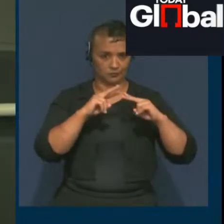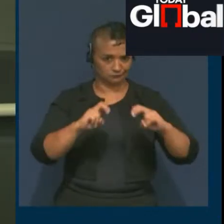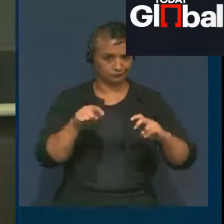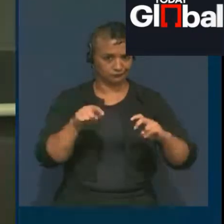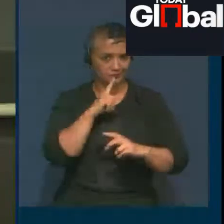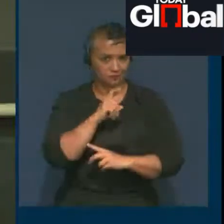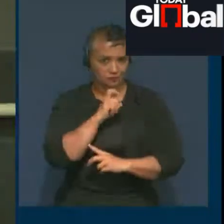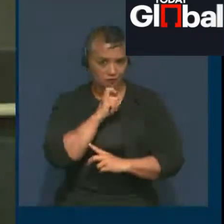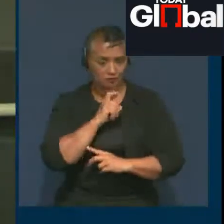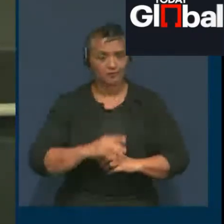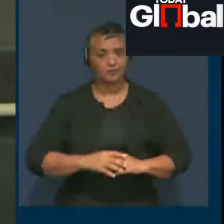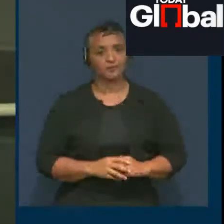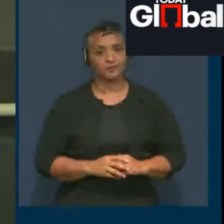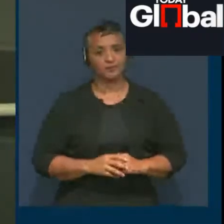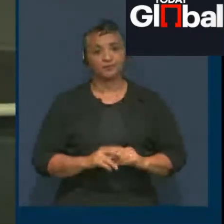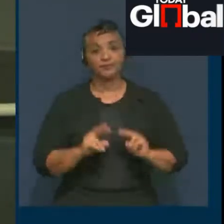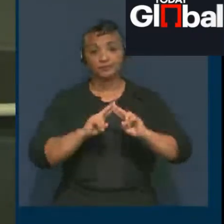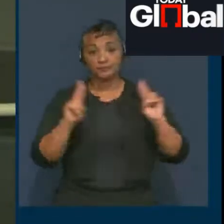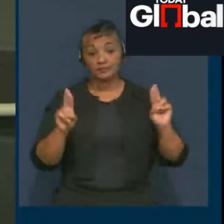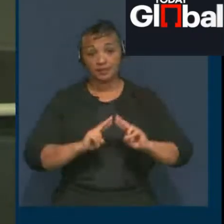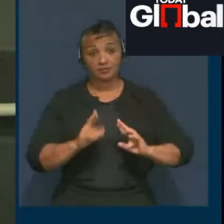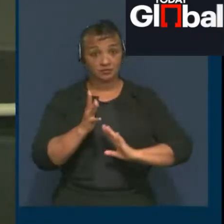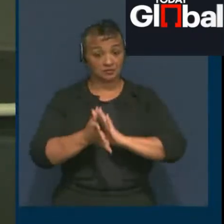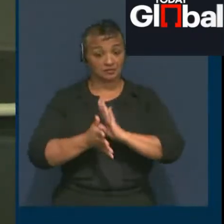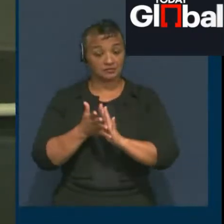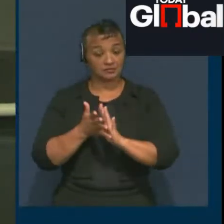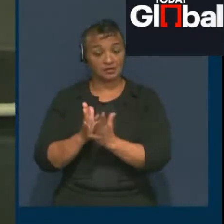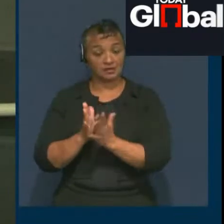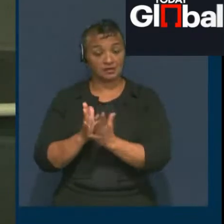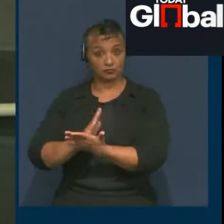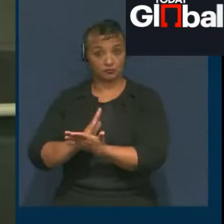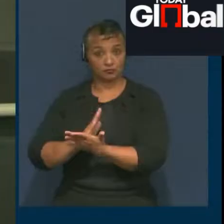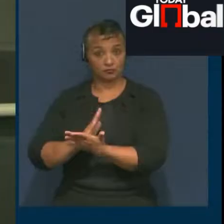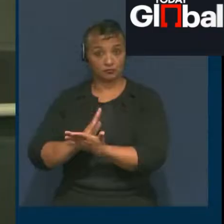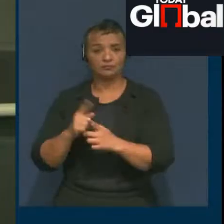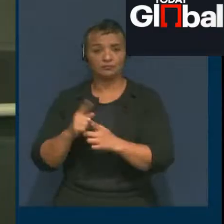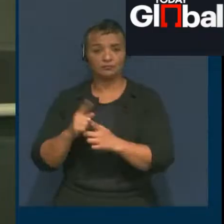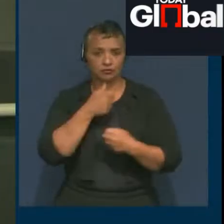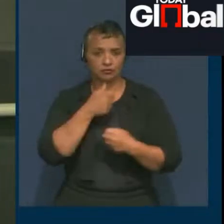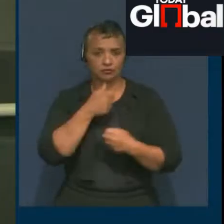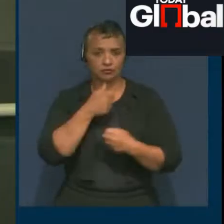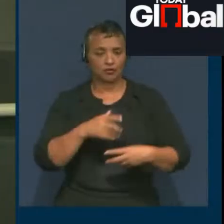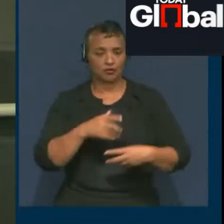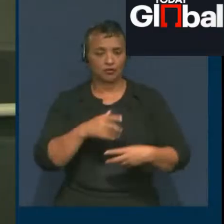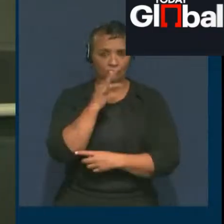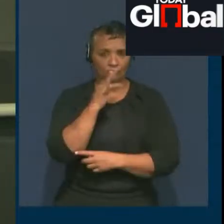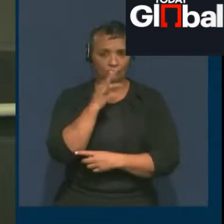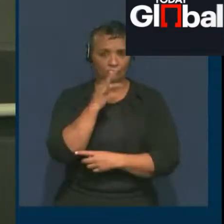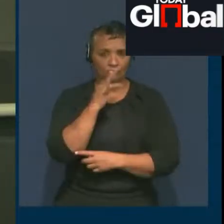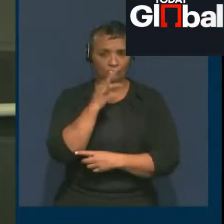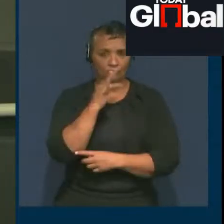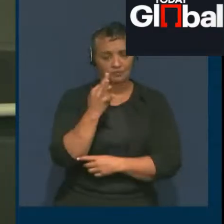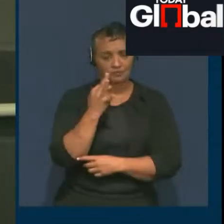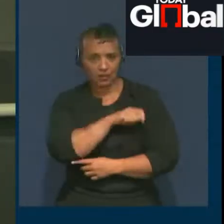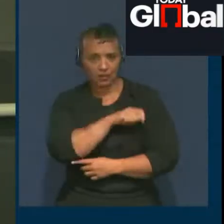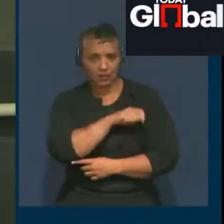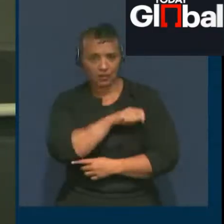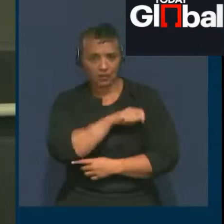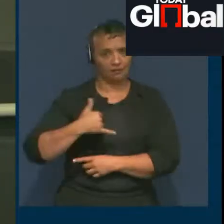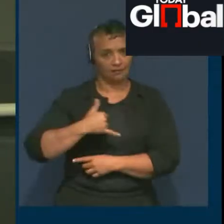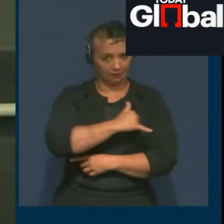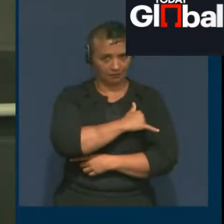Captioning, international sign language, and interpretation in English, French, Spanish, and Arabic are